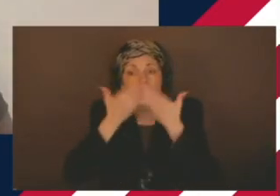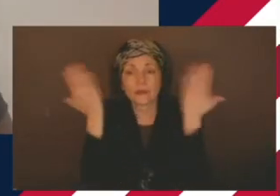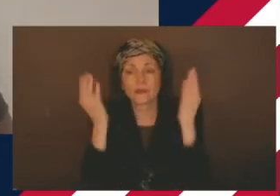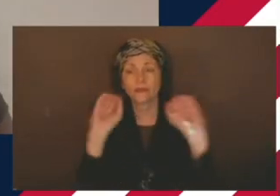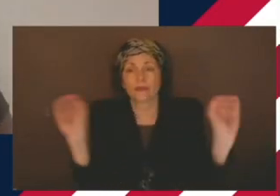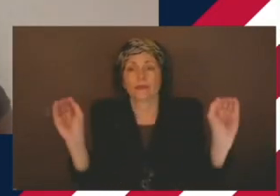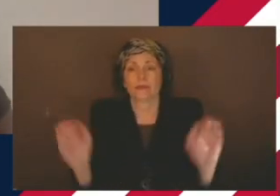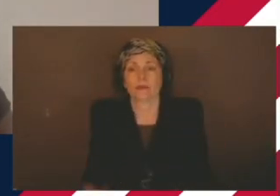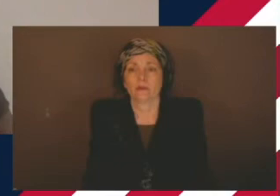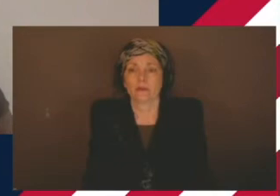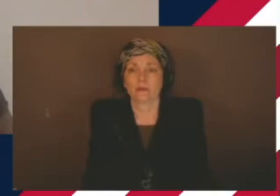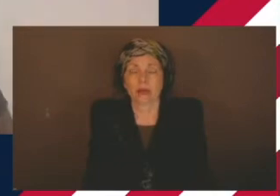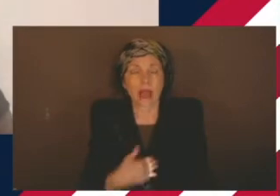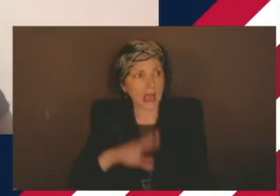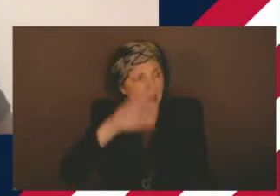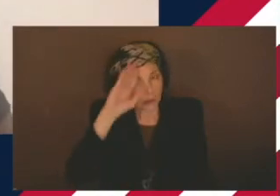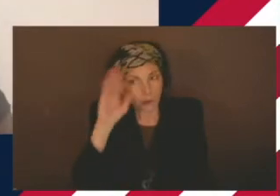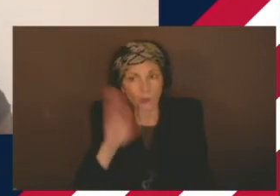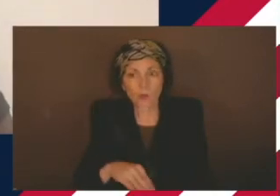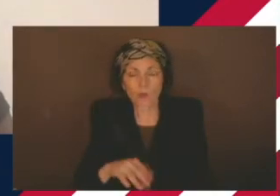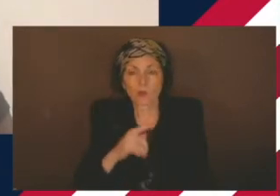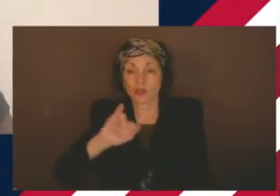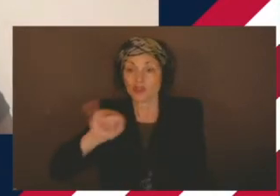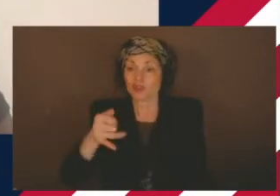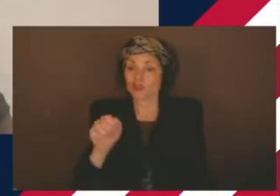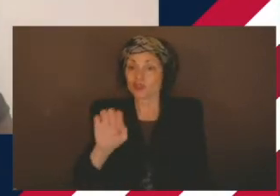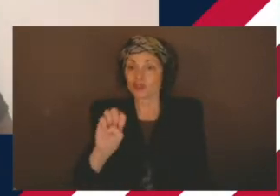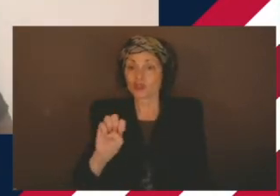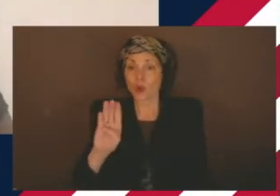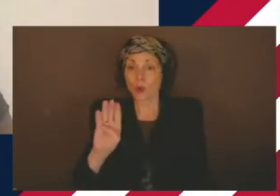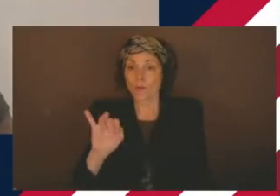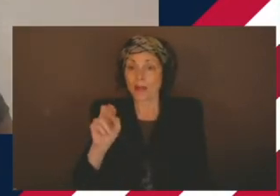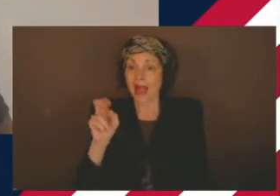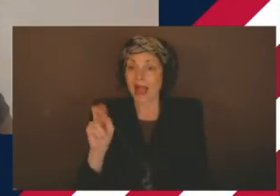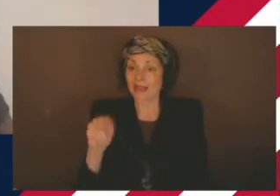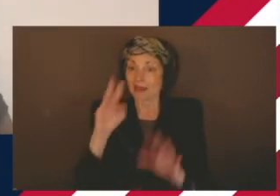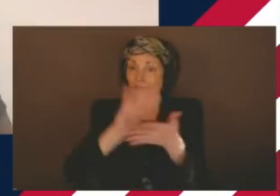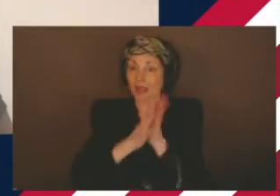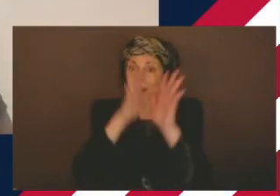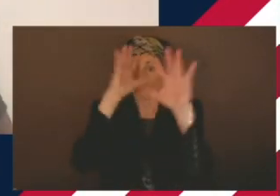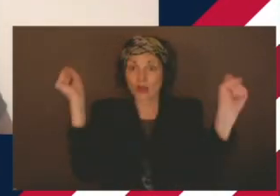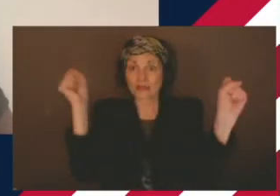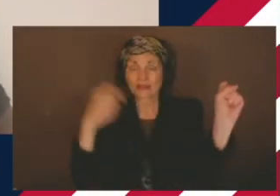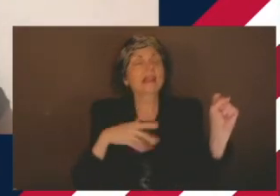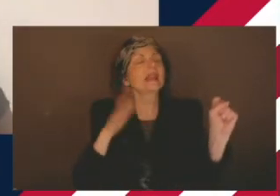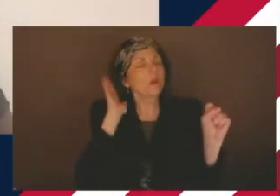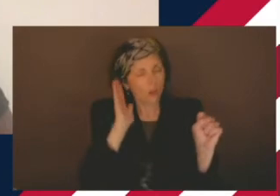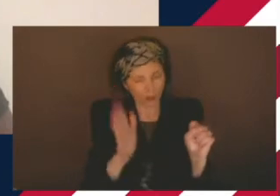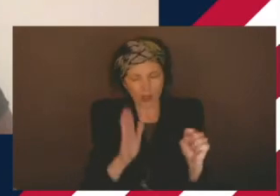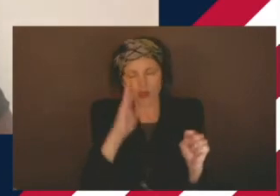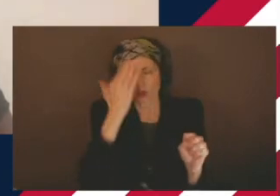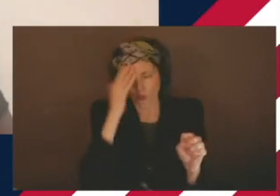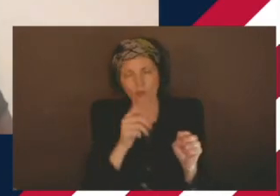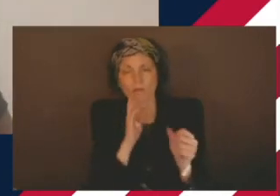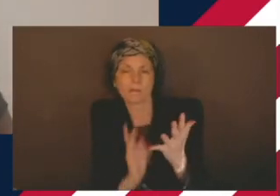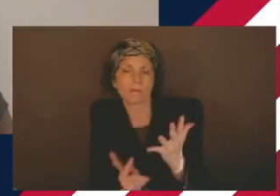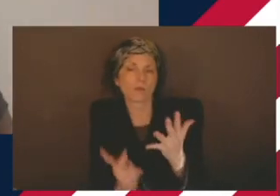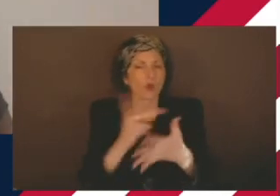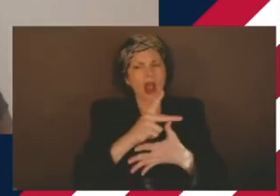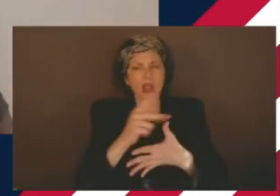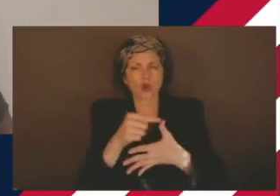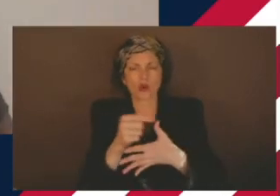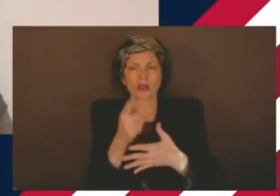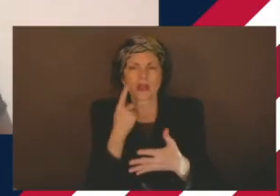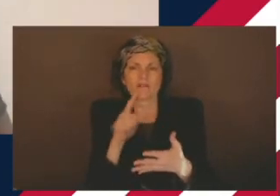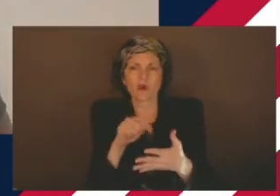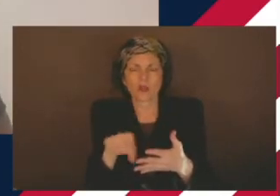for a fact that when Joe Biden is president of the United States, he will absolutely make it a priority. He will make the safety of our communities, the